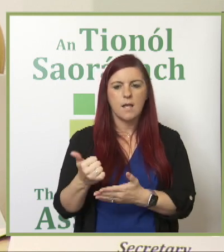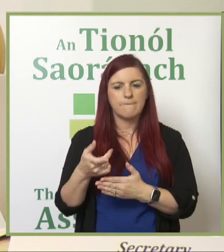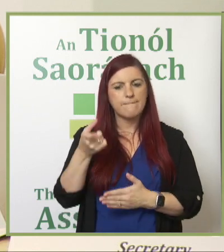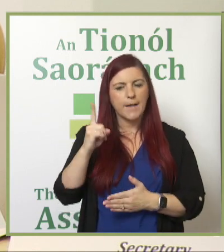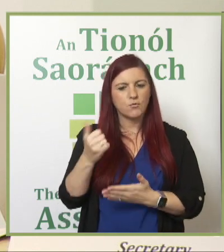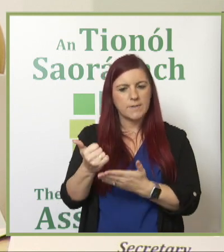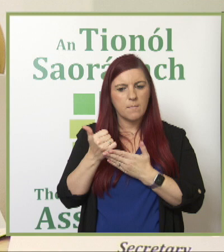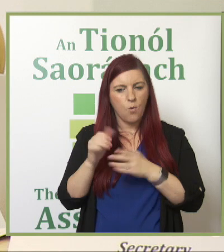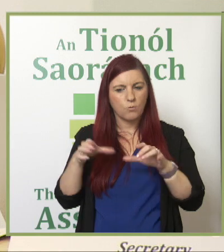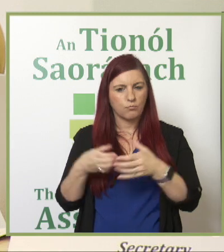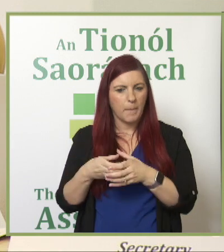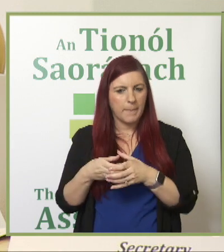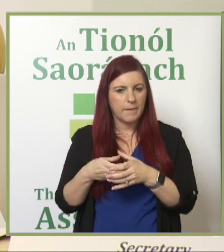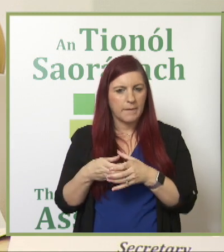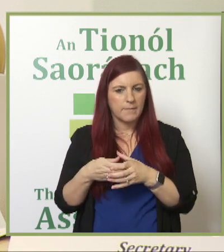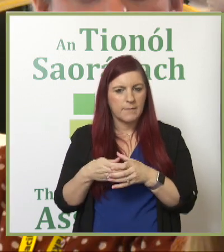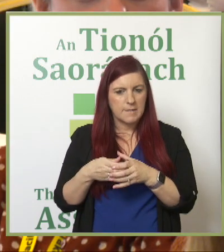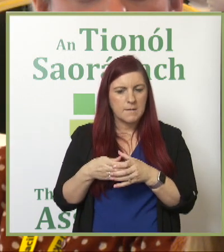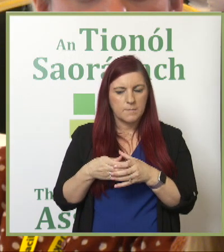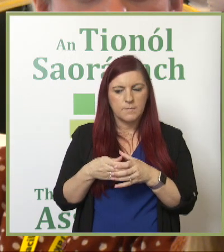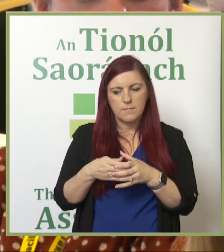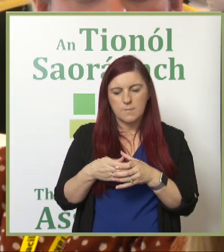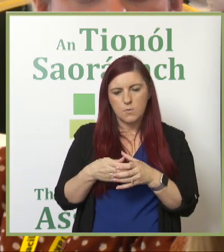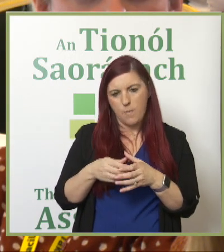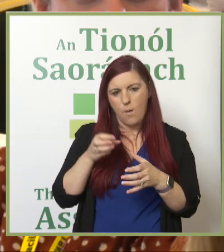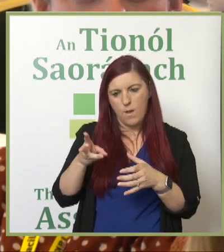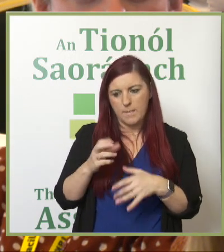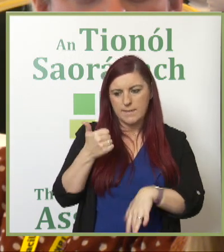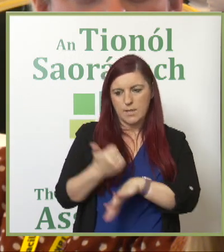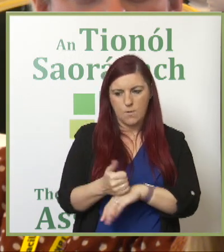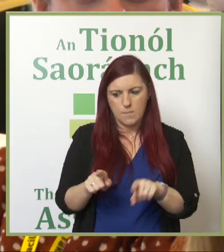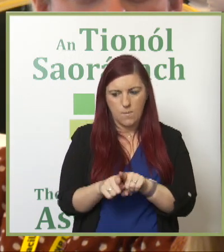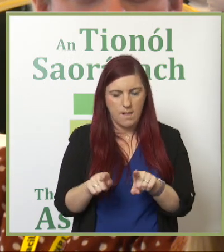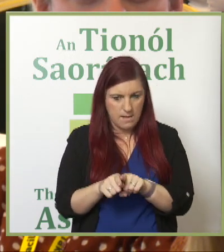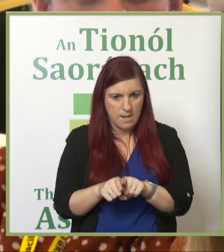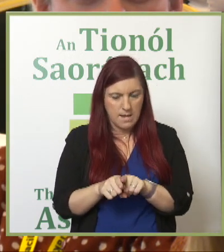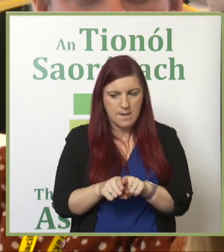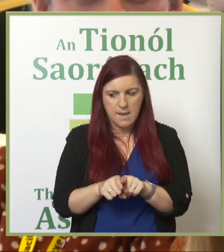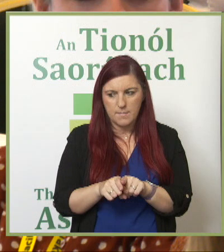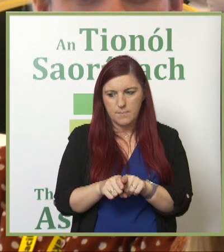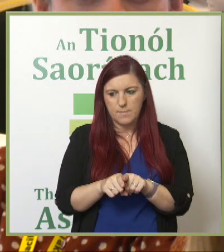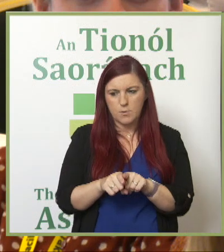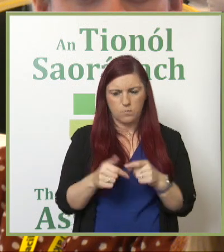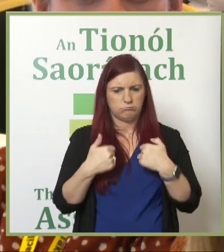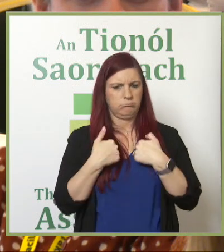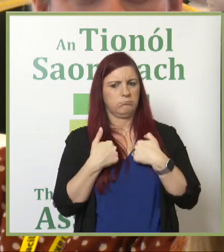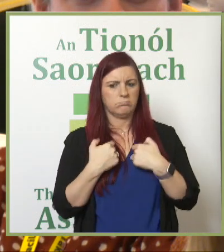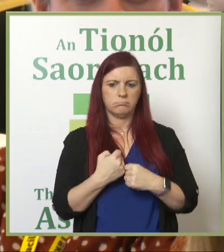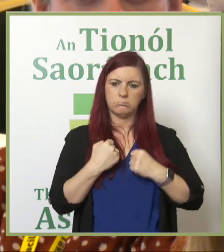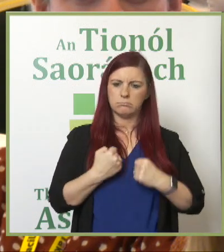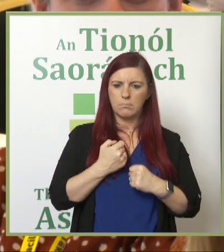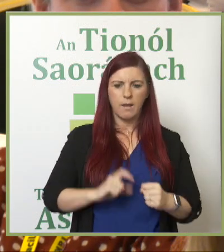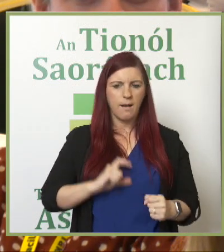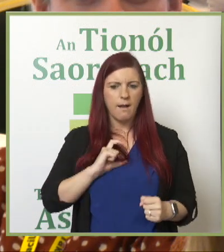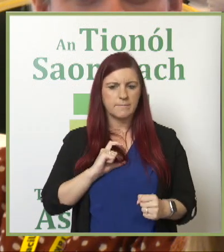advisory support group, which I have put in place with the Secretariat over the last while. And I'm very confident